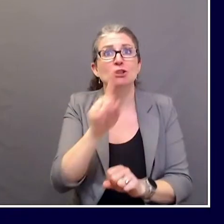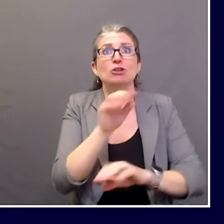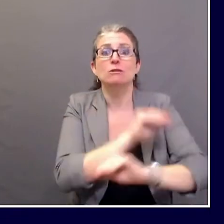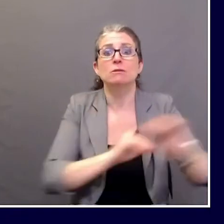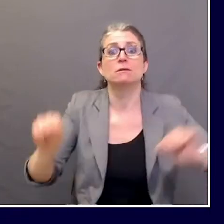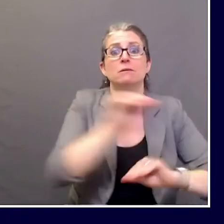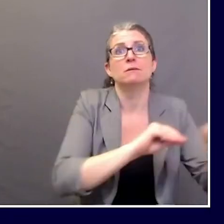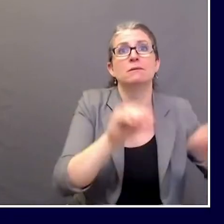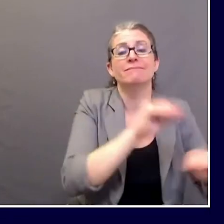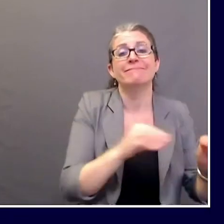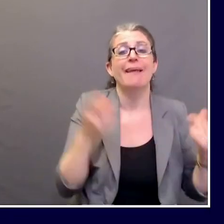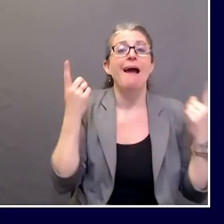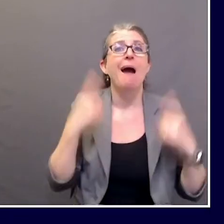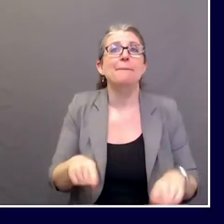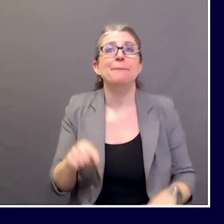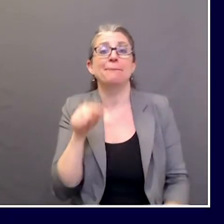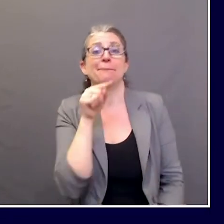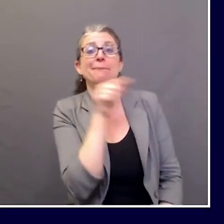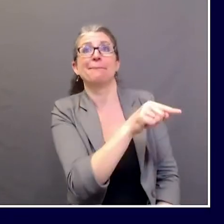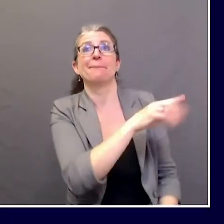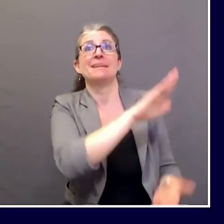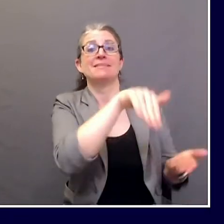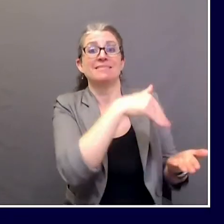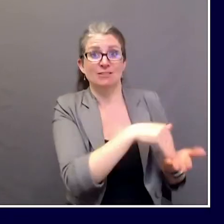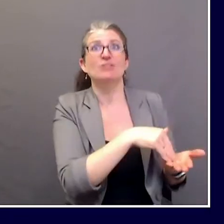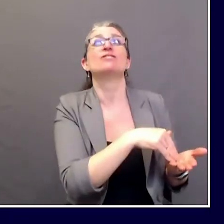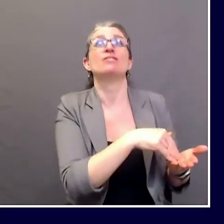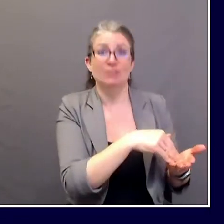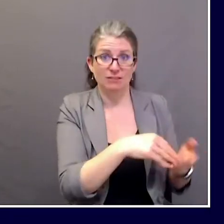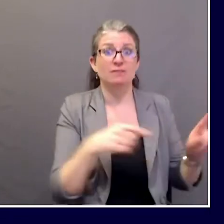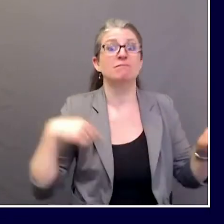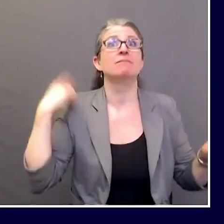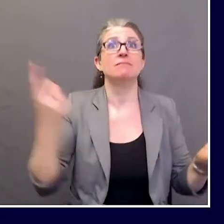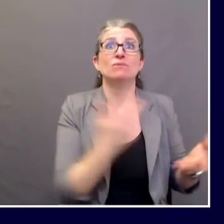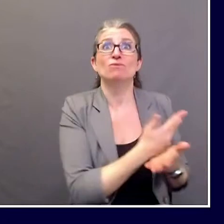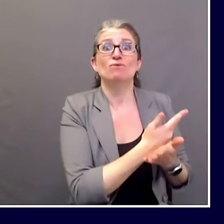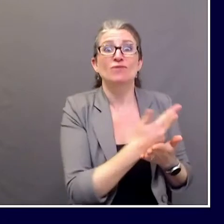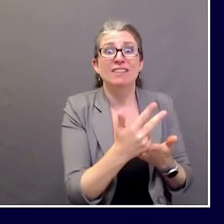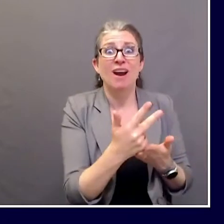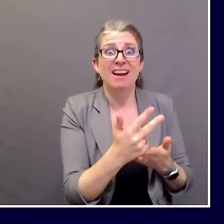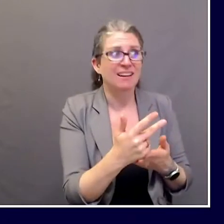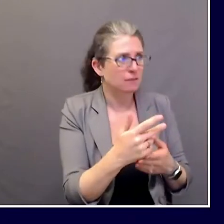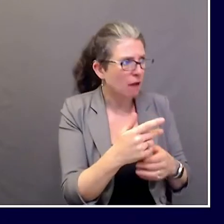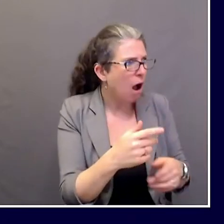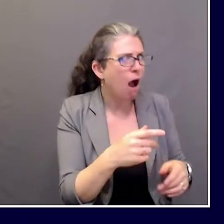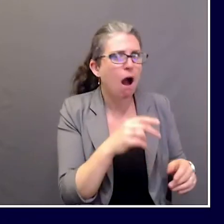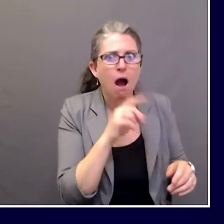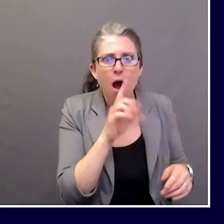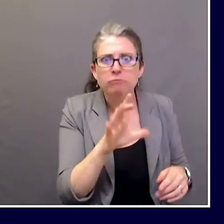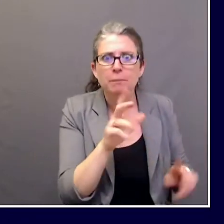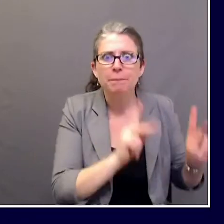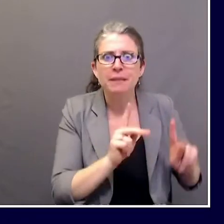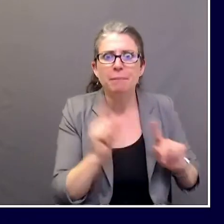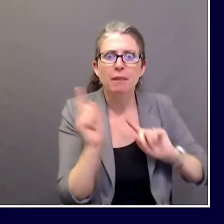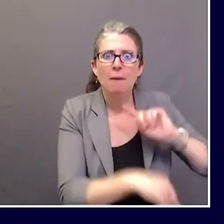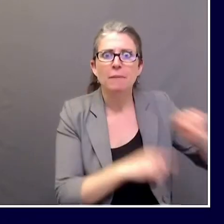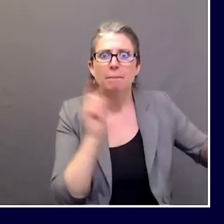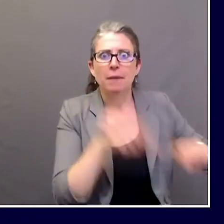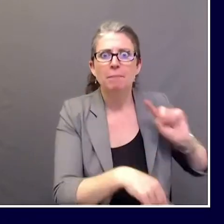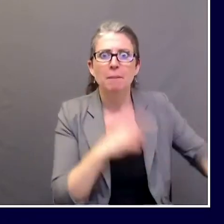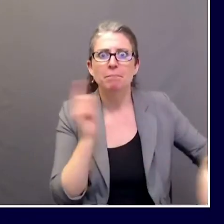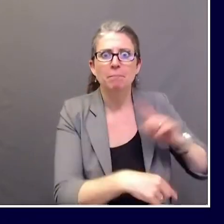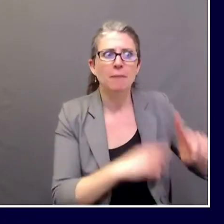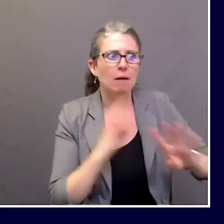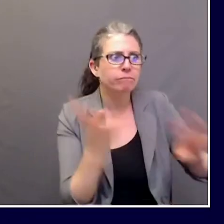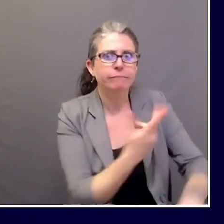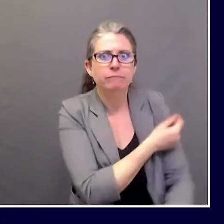many valid reasons why a particular vaccine clinic may have extra doses on hand. And we have from the start